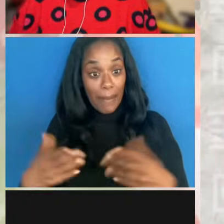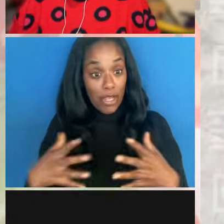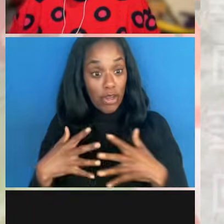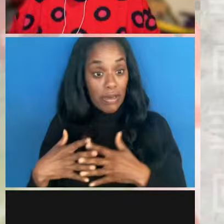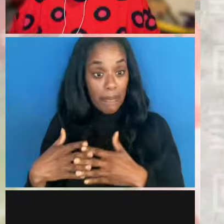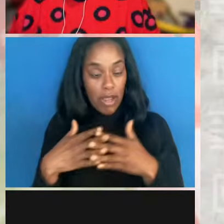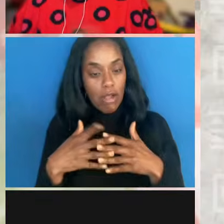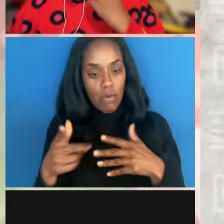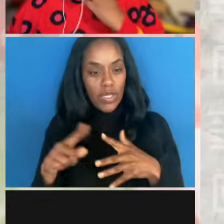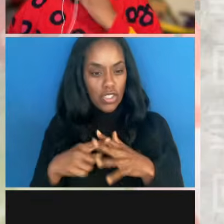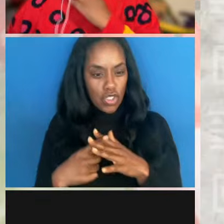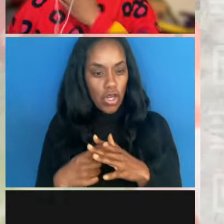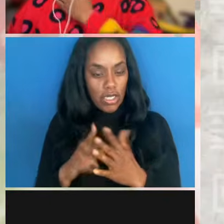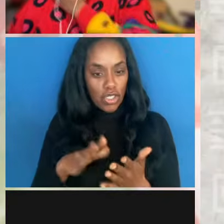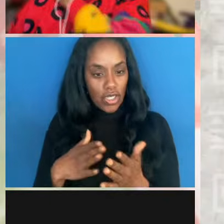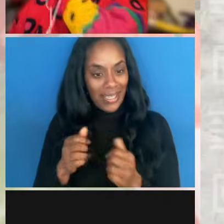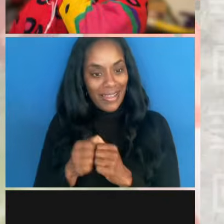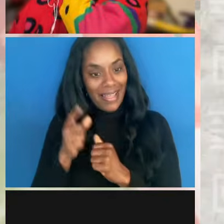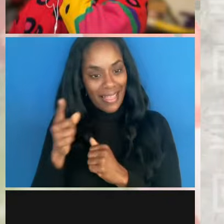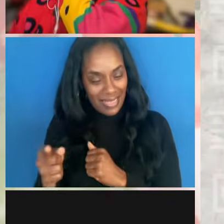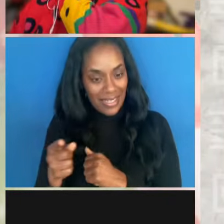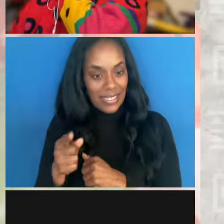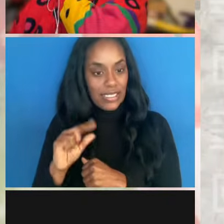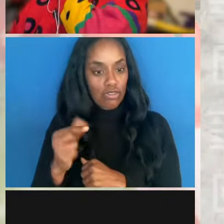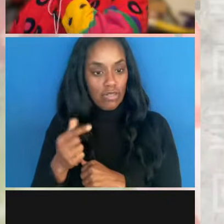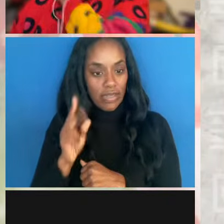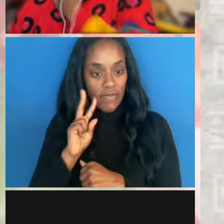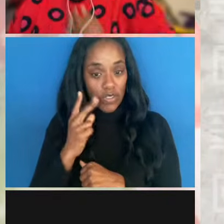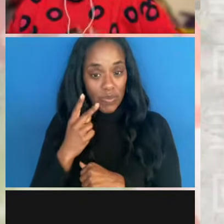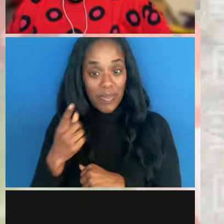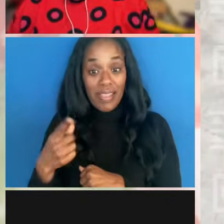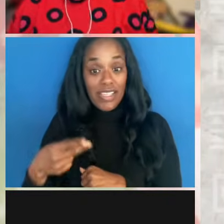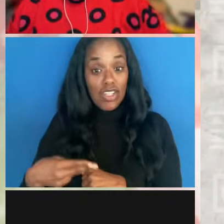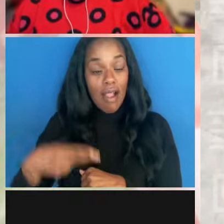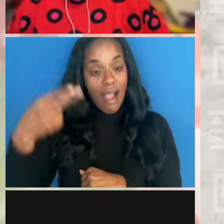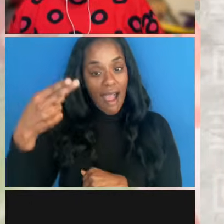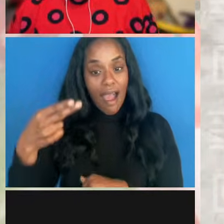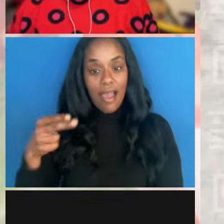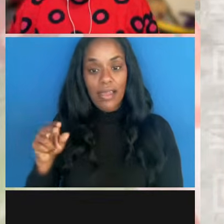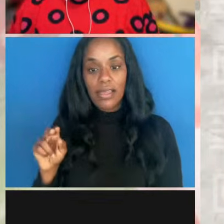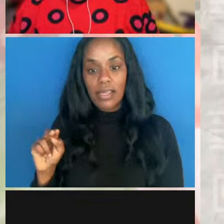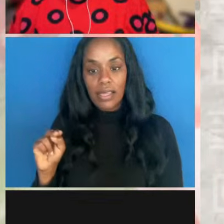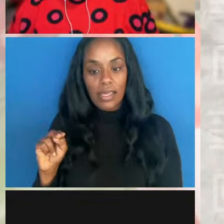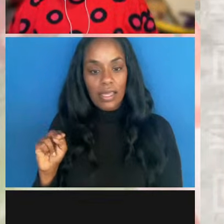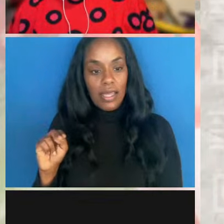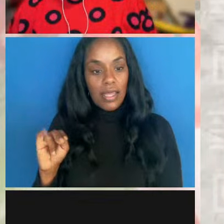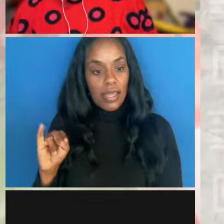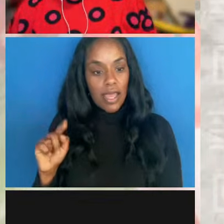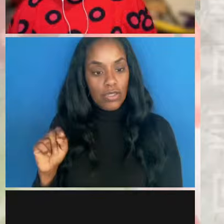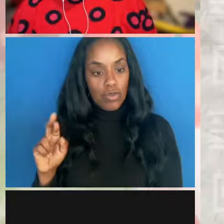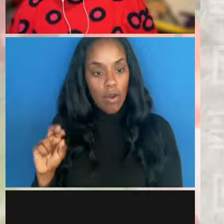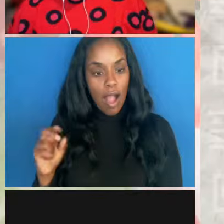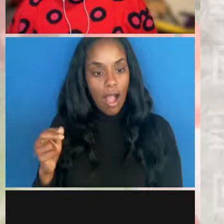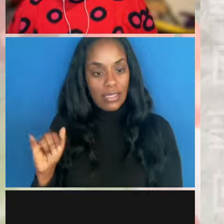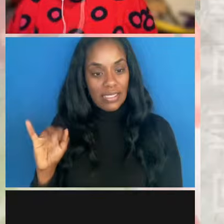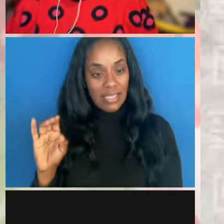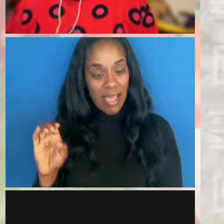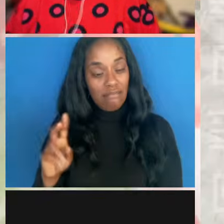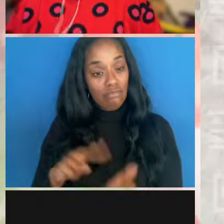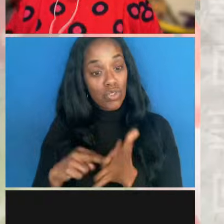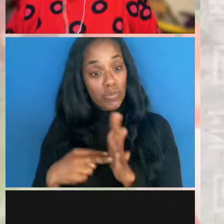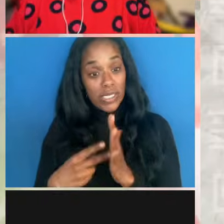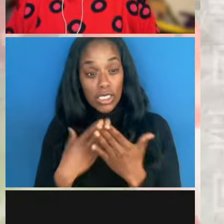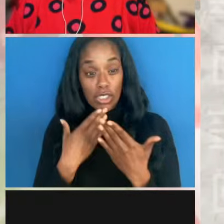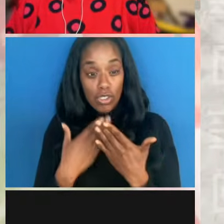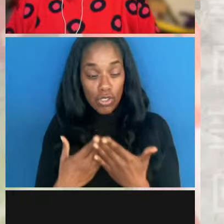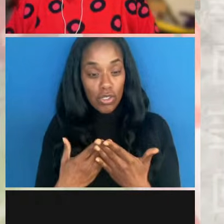these greens. And they are high in nitric oxide. So these nitrates are great for